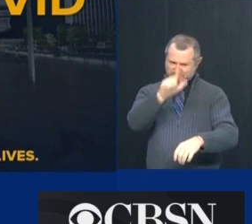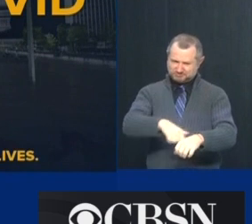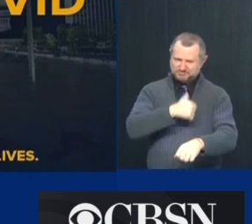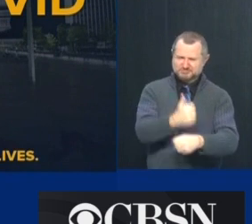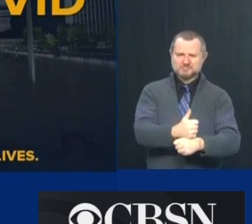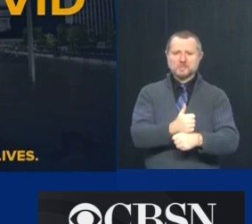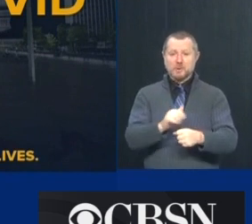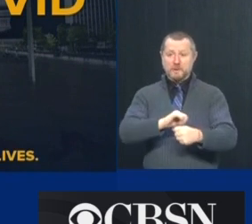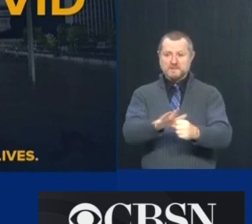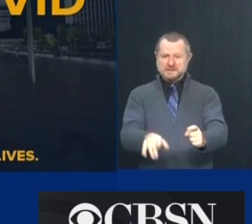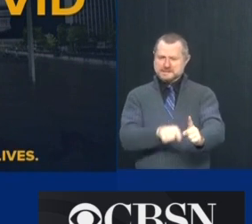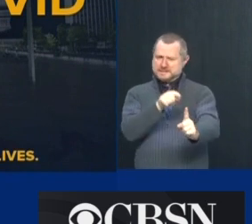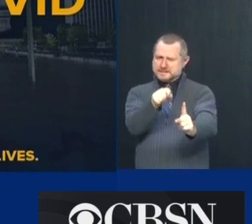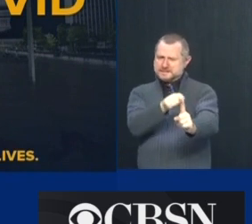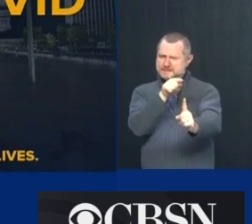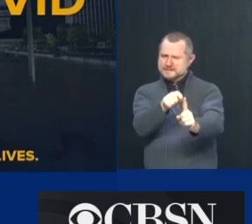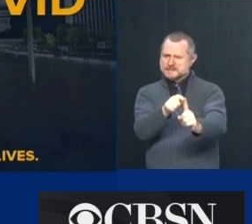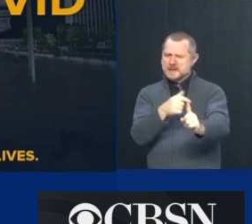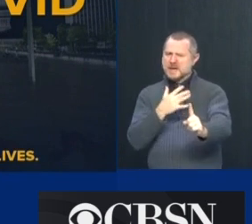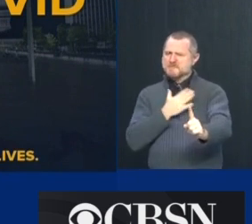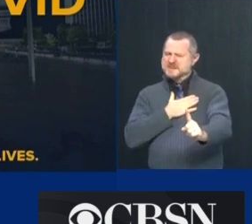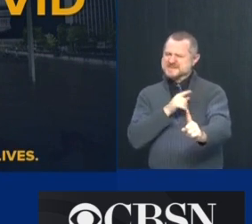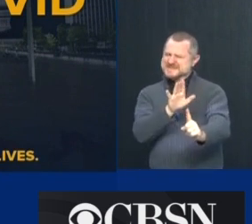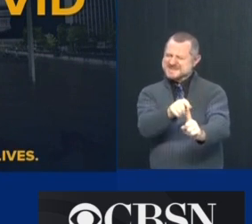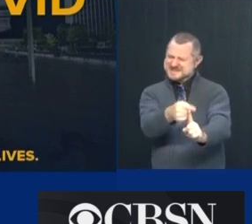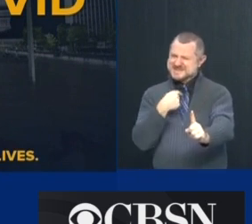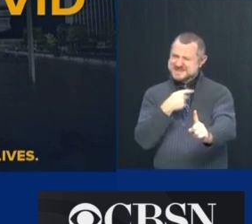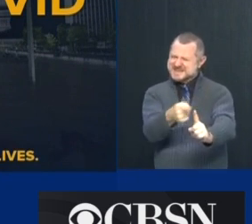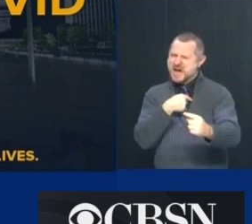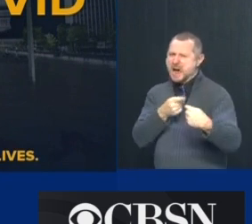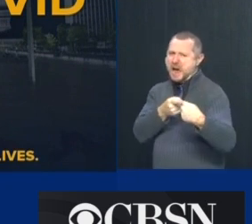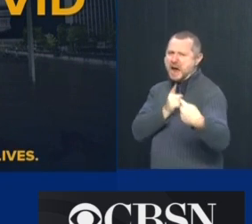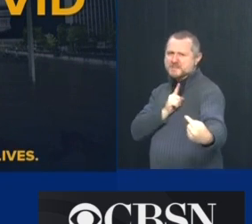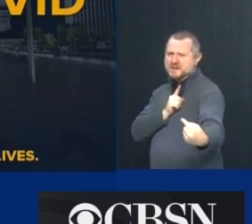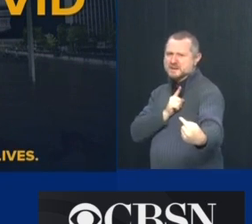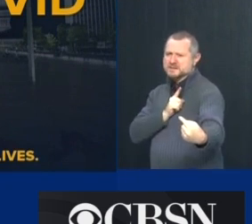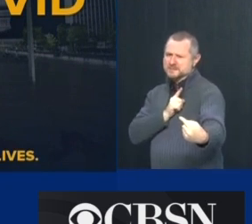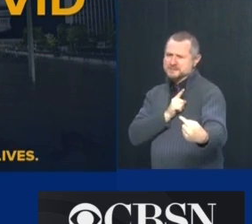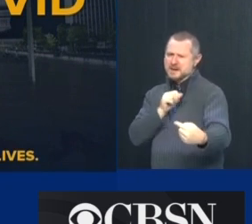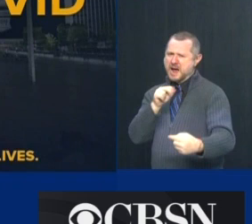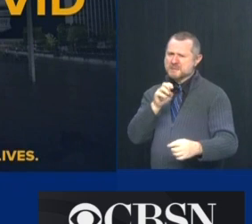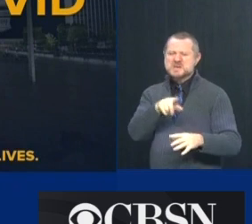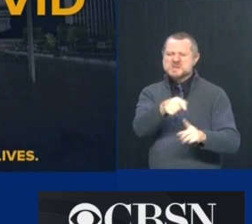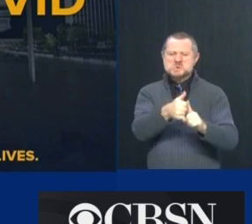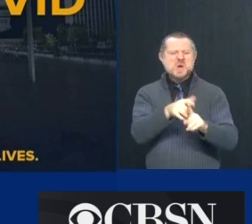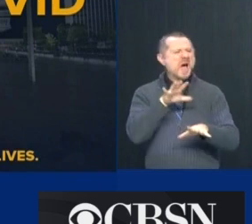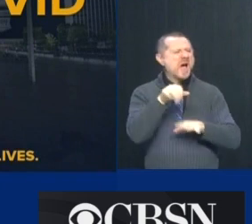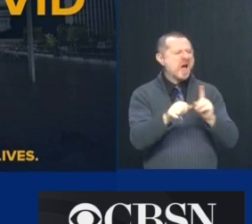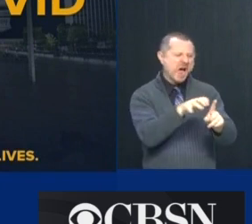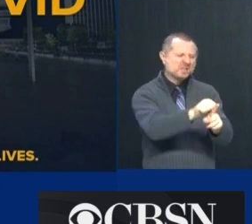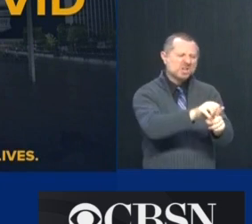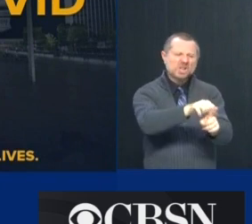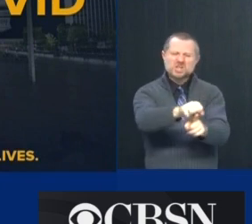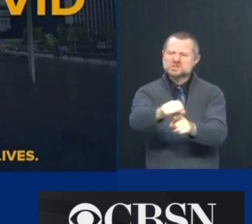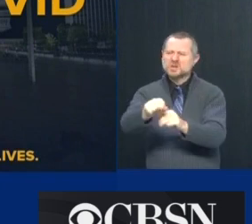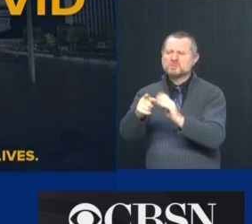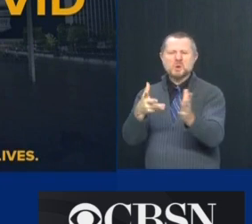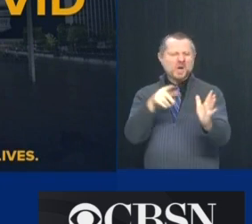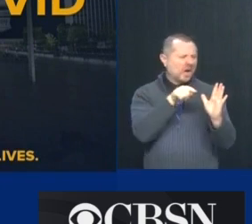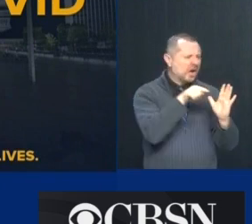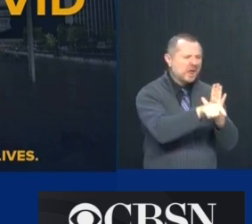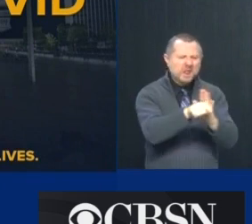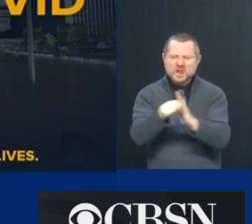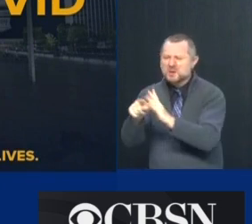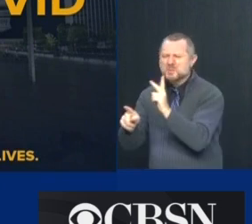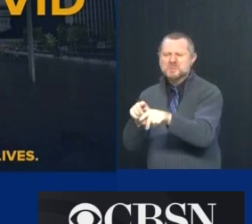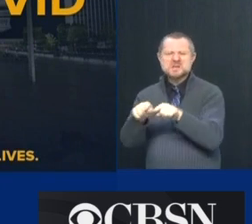we're dealing with. It's attacking people. It's killing people. So I